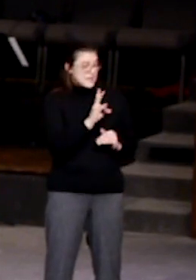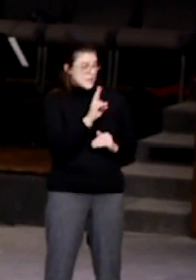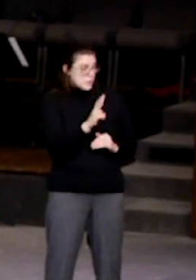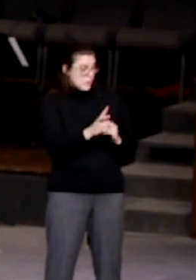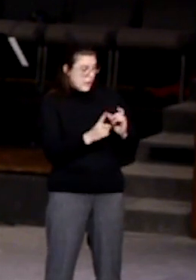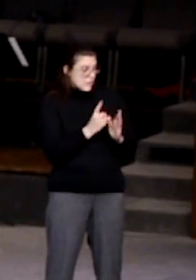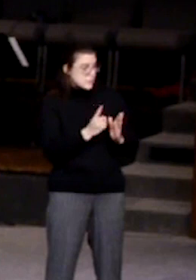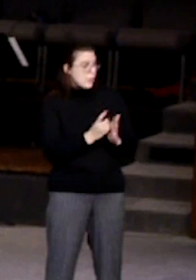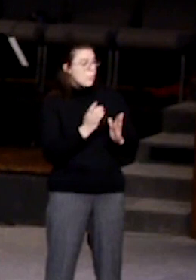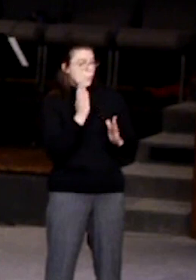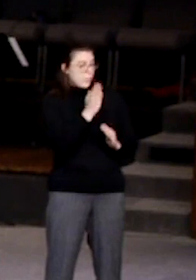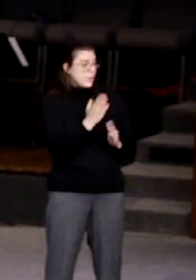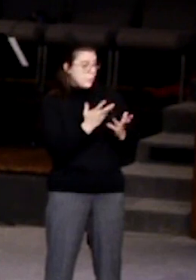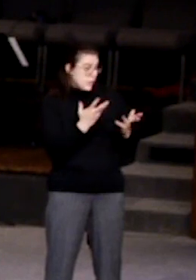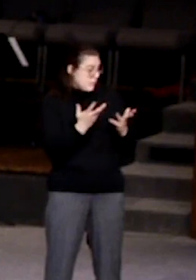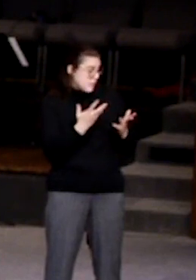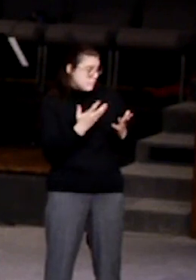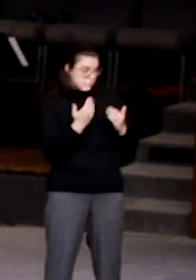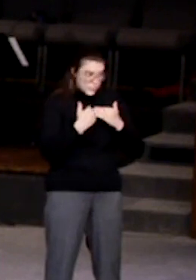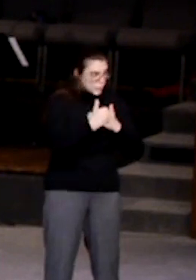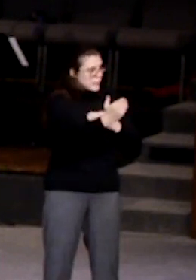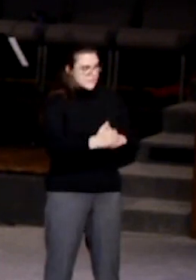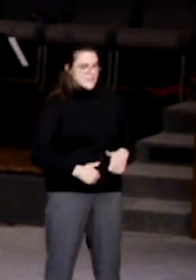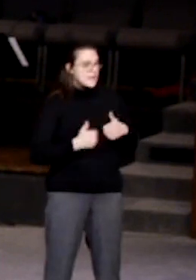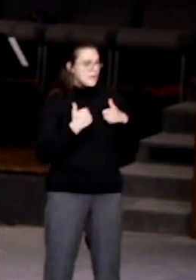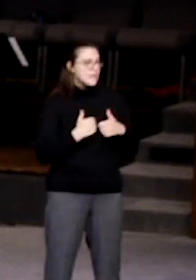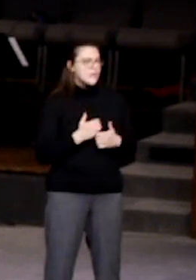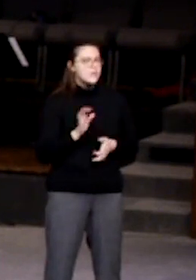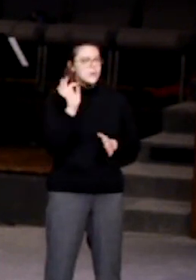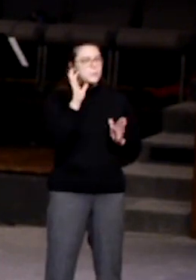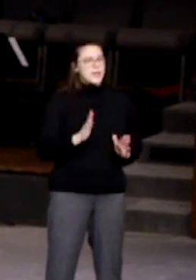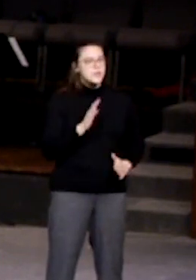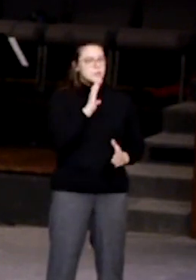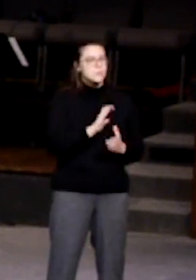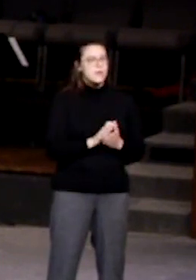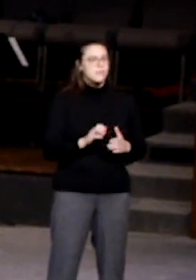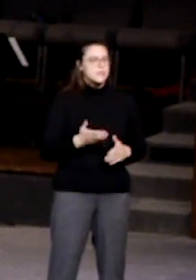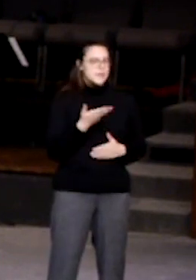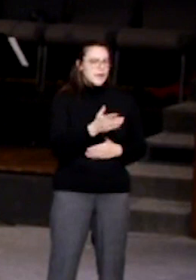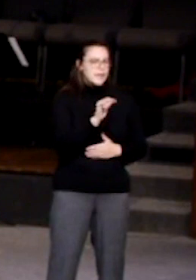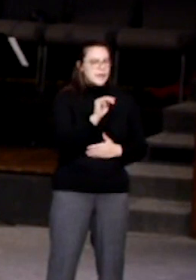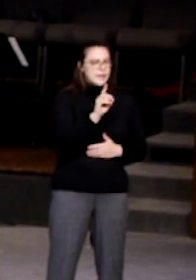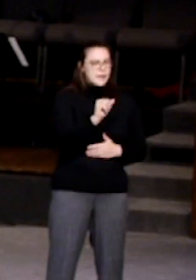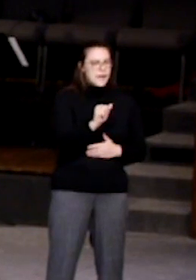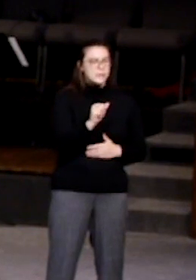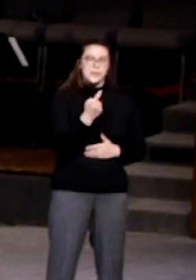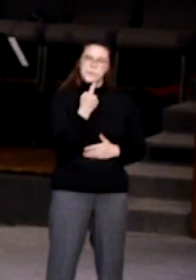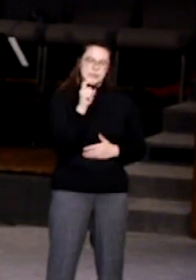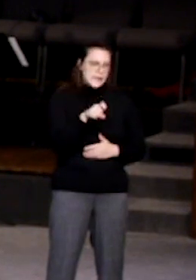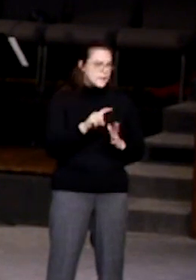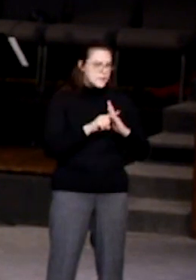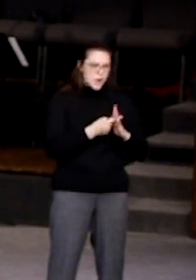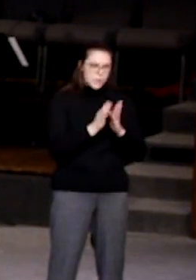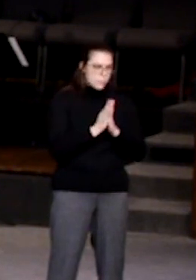be the rest of his life. And our pastor's wife was there, Linda Van Valen. She says, we need to start a prayer chain. We need to start it right